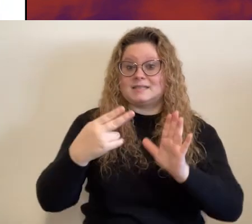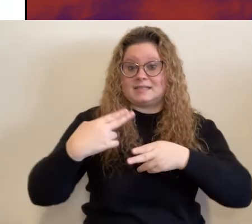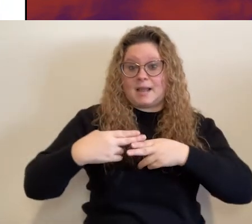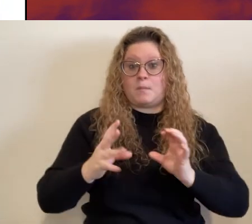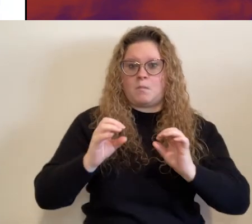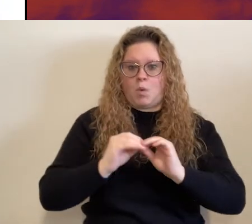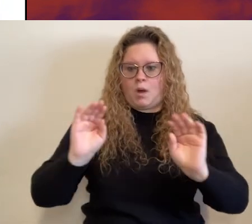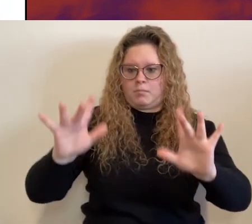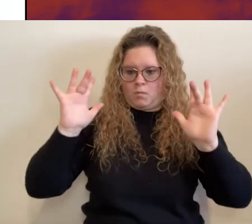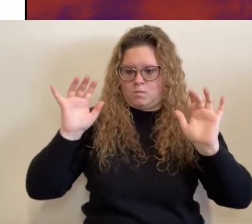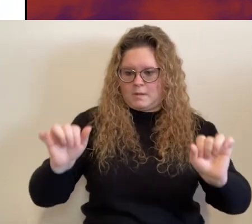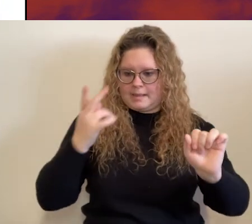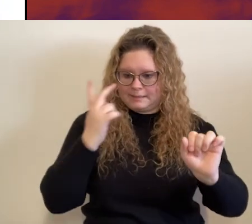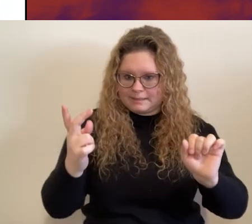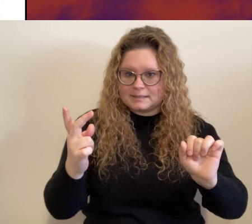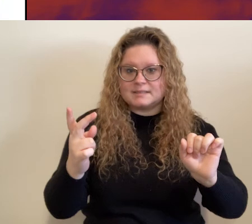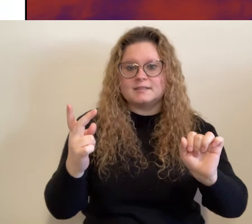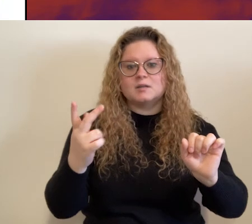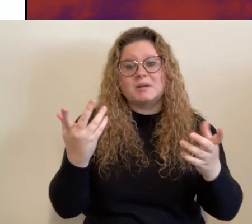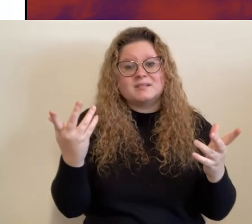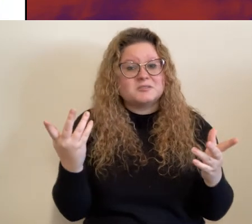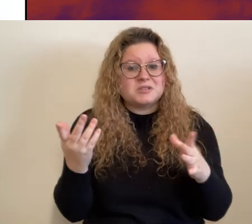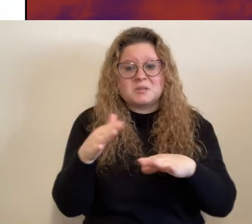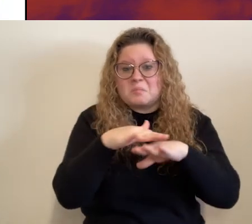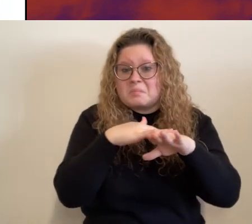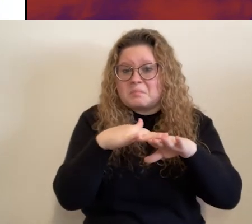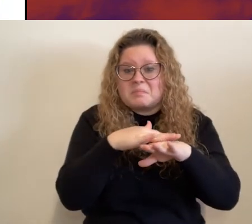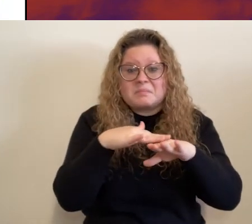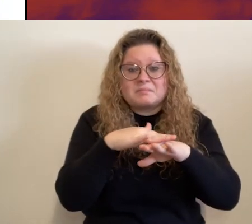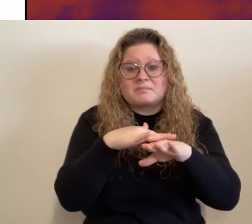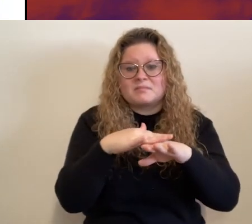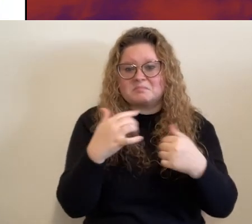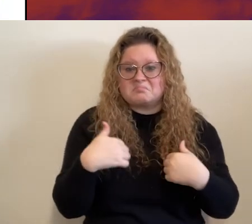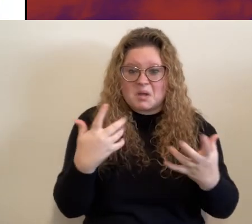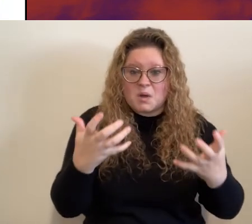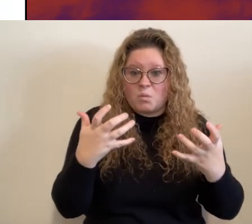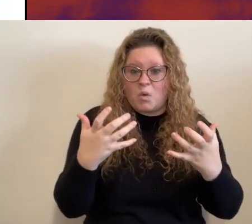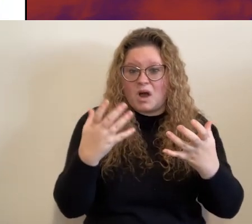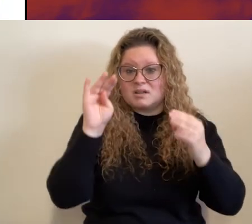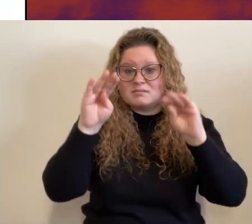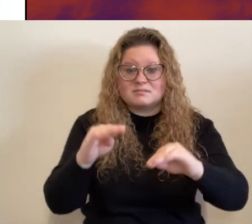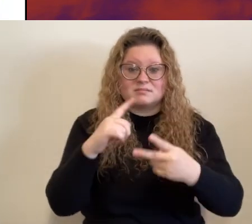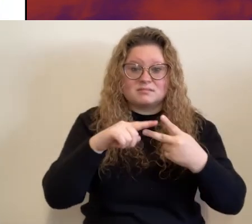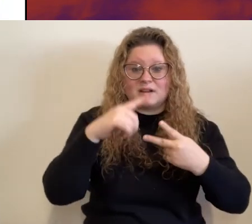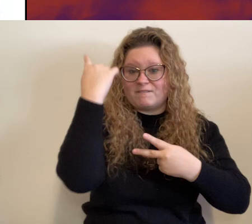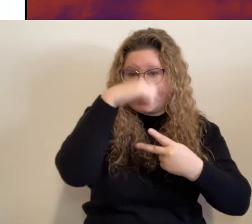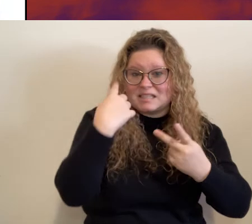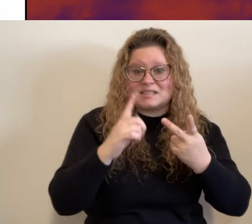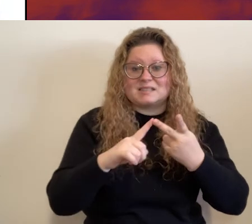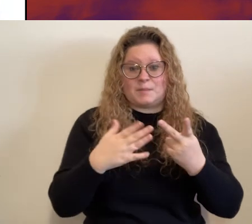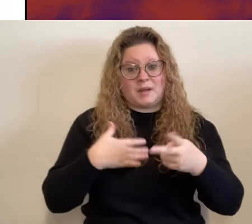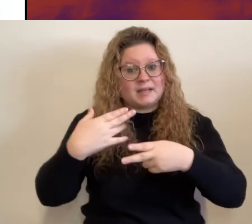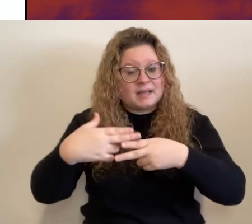but it all starts from just a basic board of like, what do I want to capture, and then it can turn into